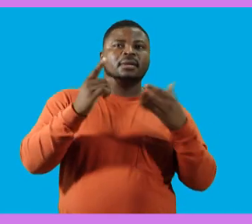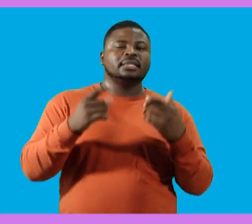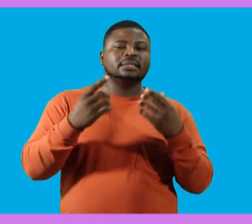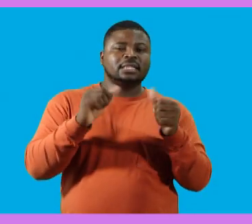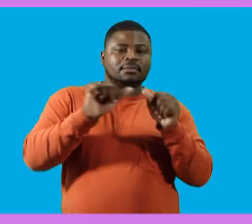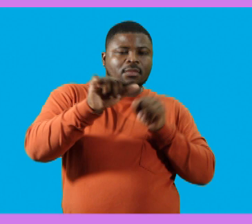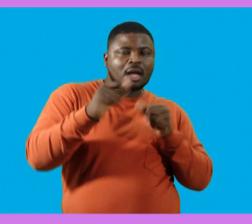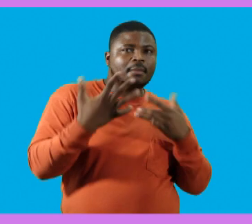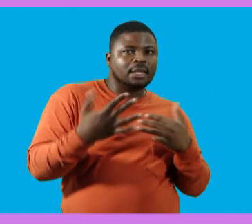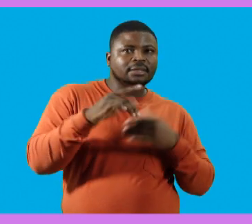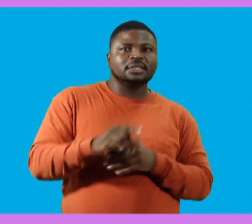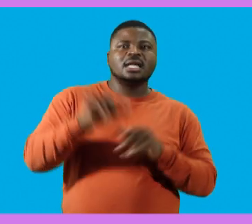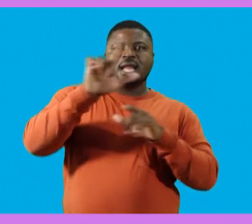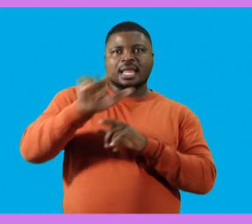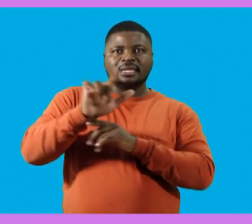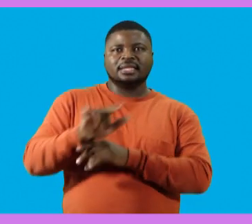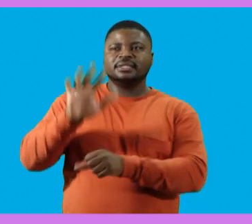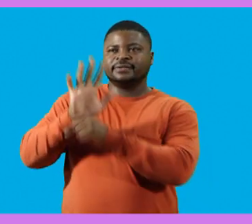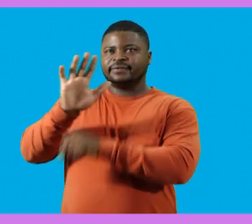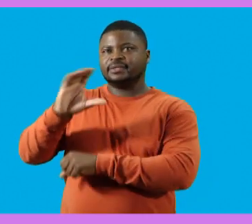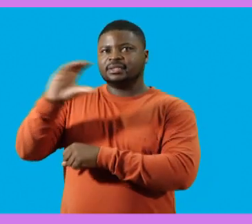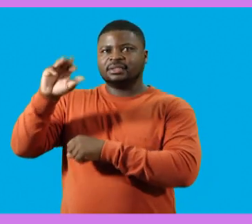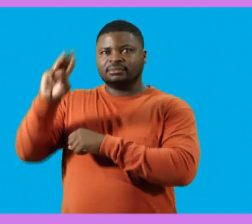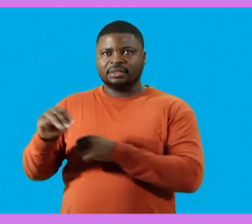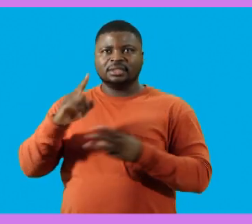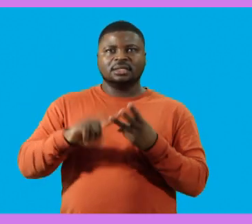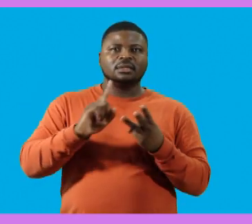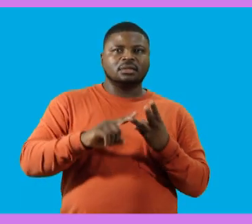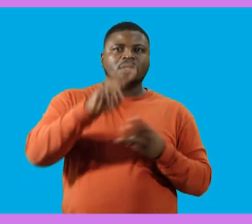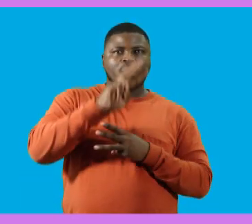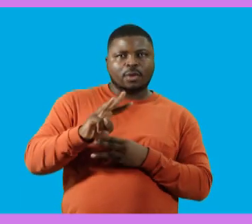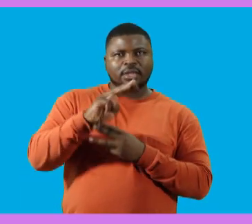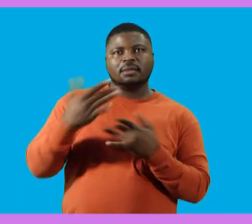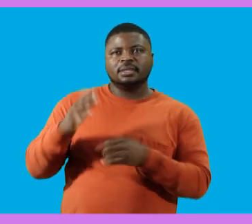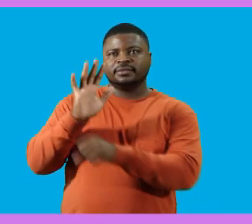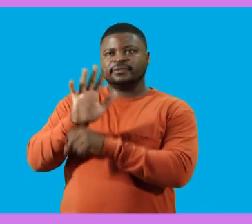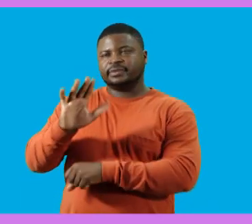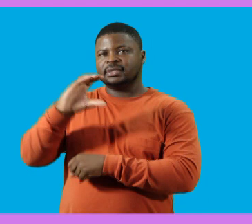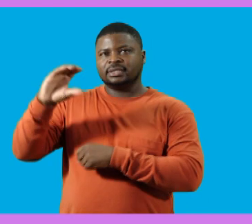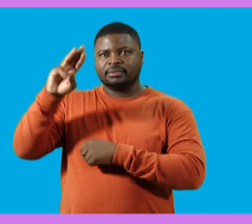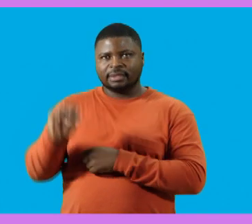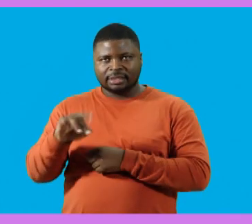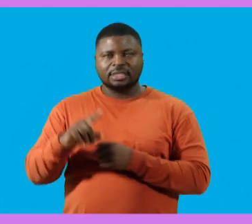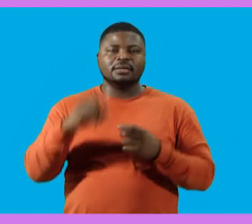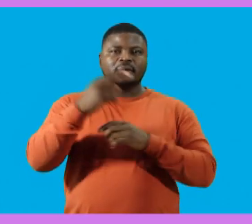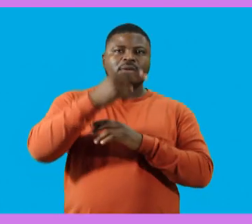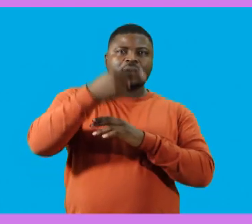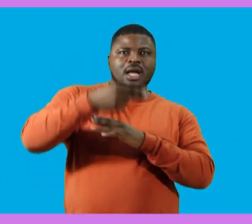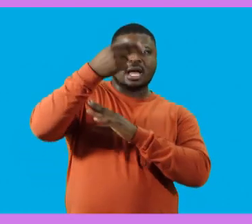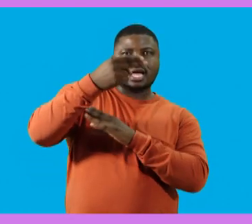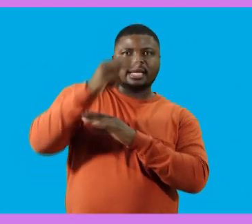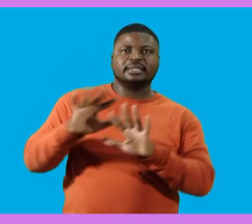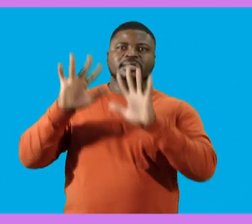the dimensions? The length is 15, the width is 15, but it's only 10